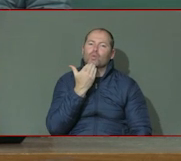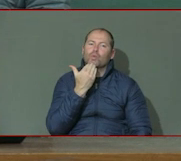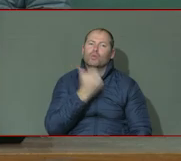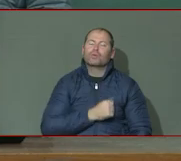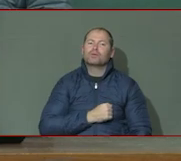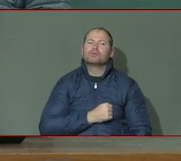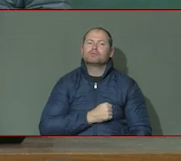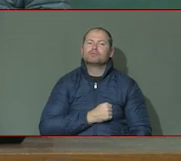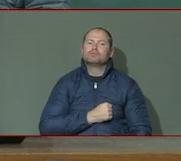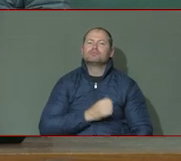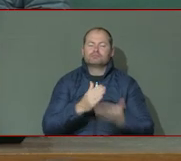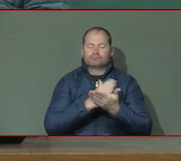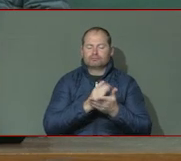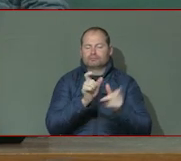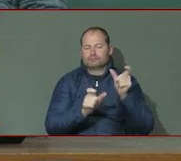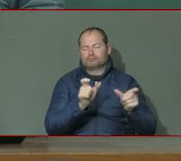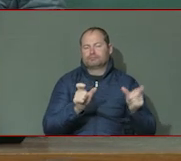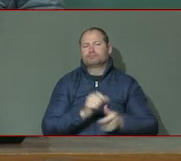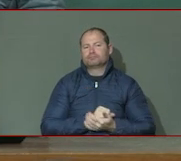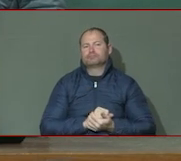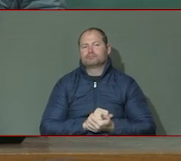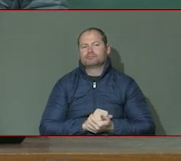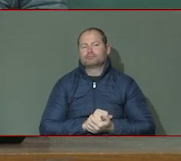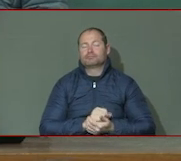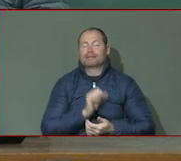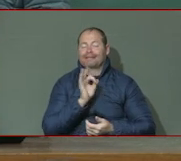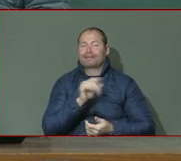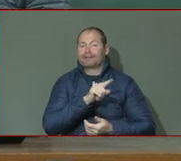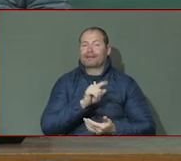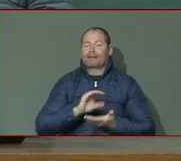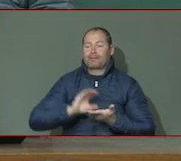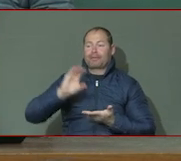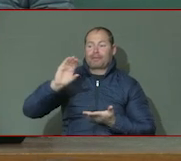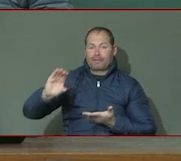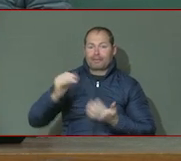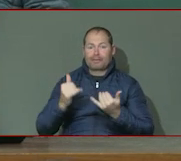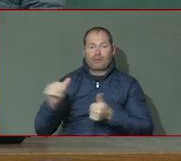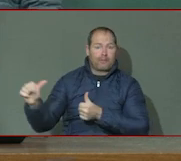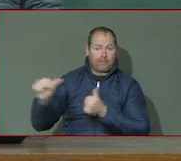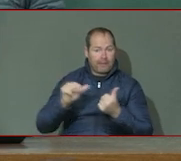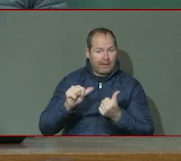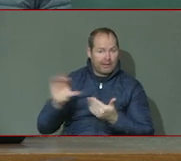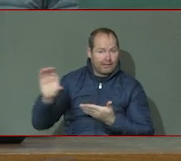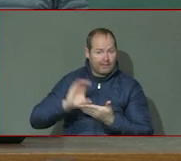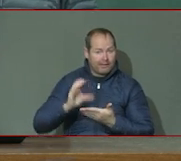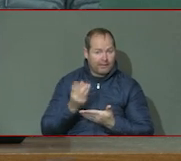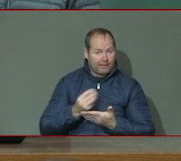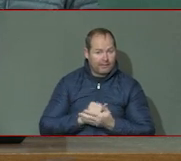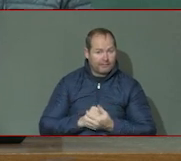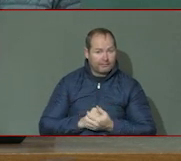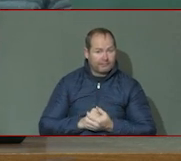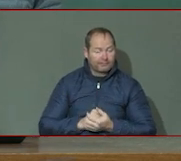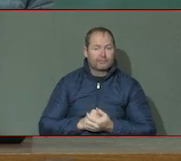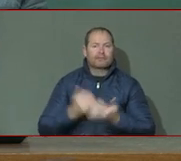The shareholders, am I right? If they invested their money and did they get their return, where the return on capital employed will